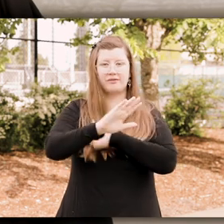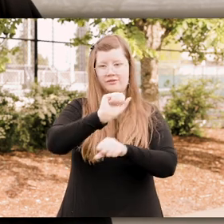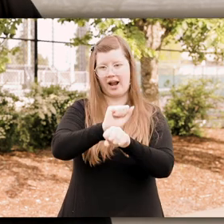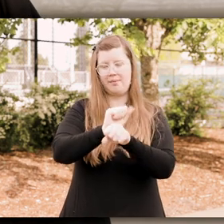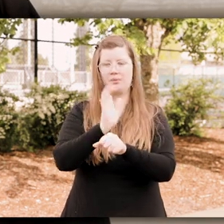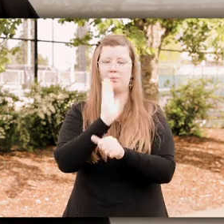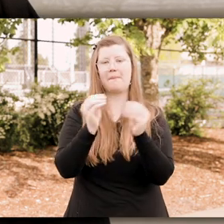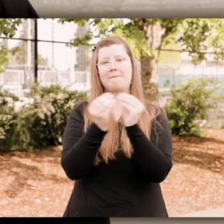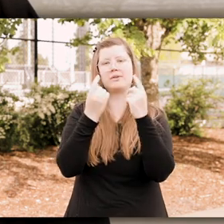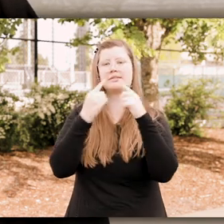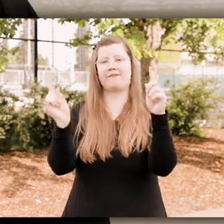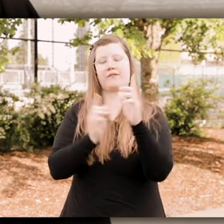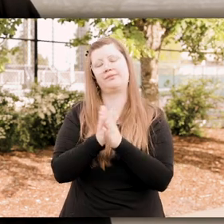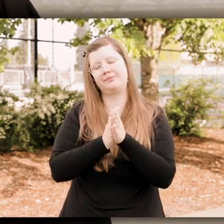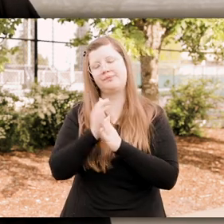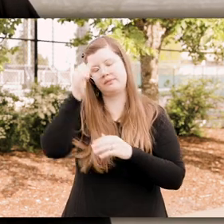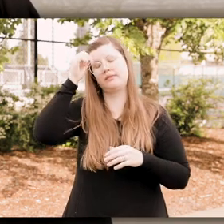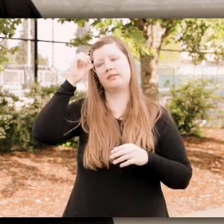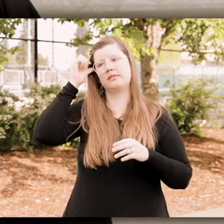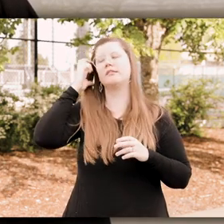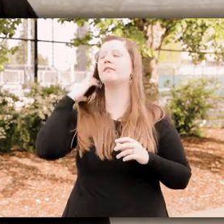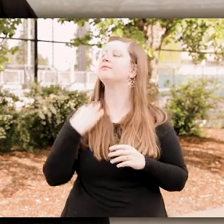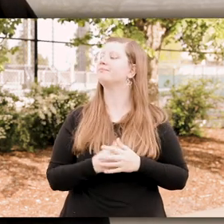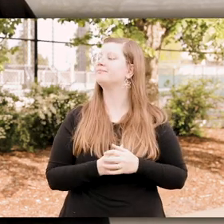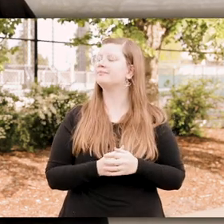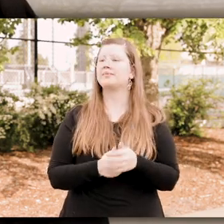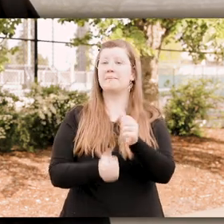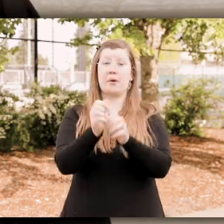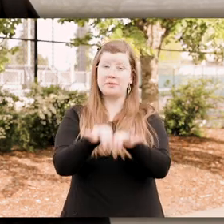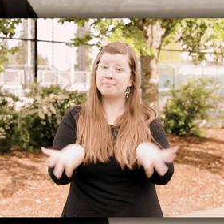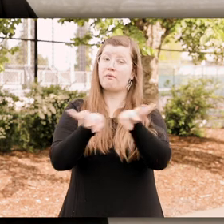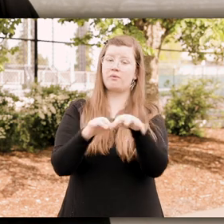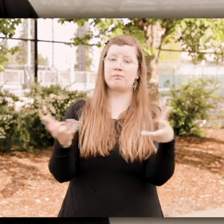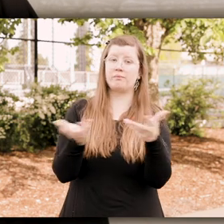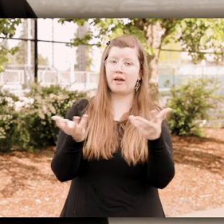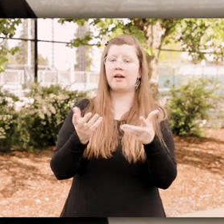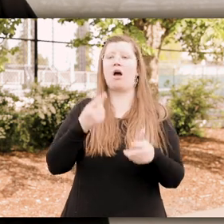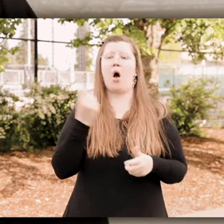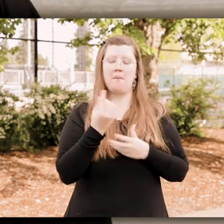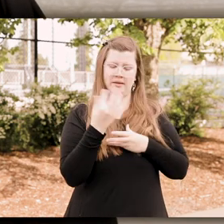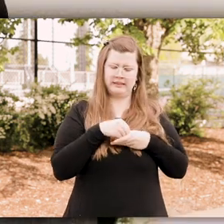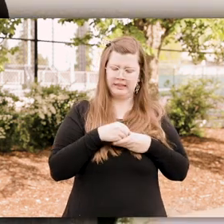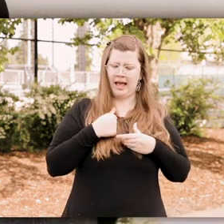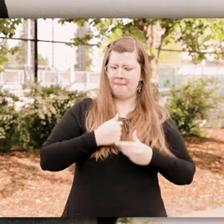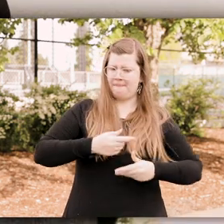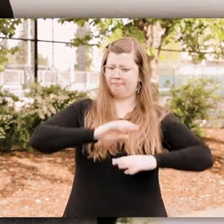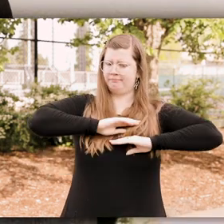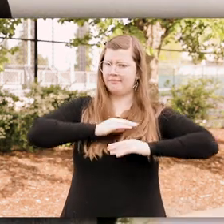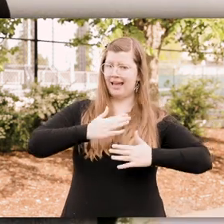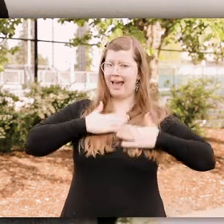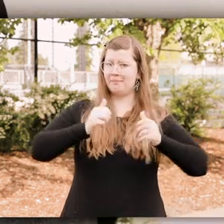key evaluation should always be, am I happy with myself? Are my reasons for happiness